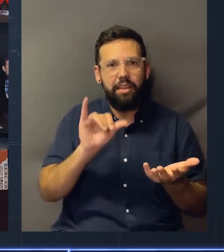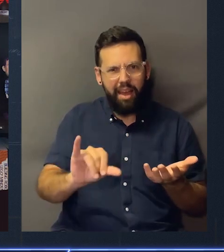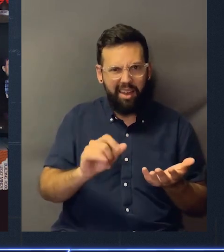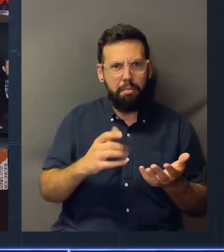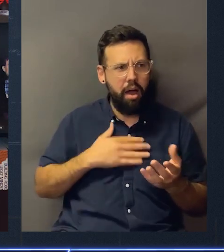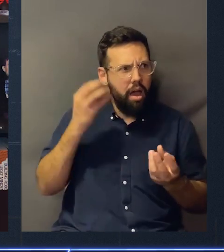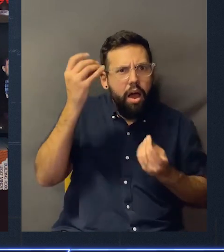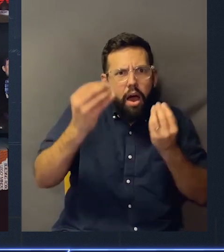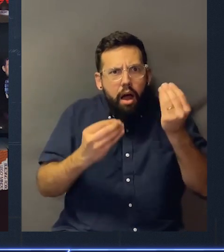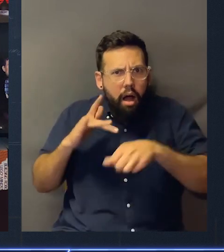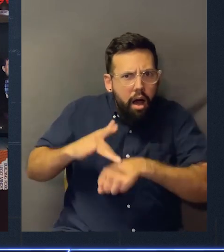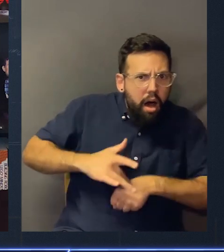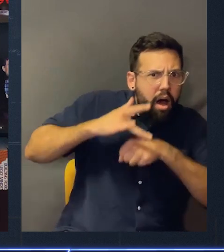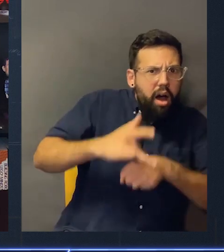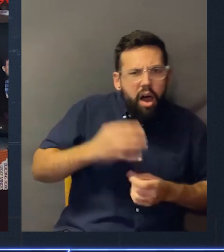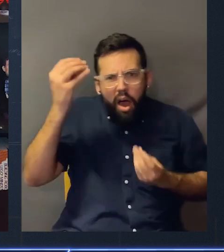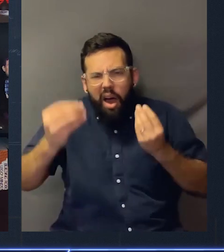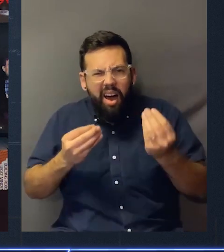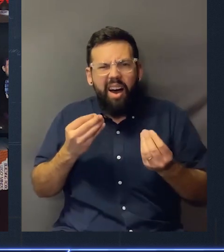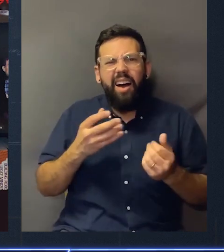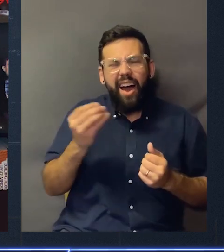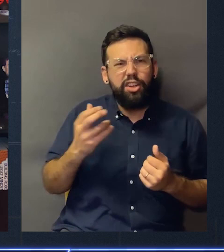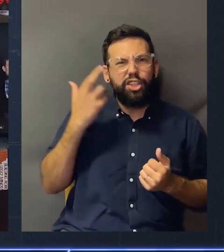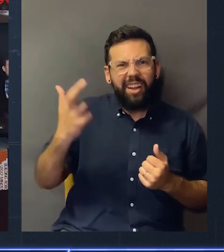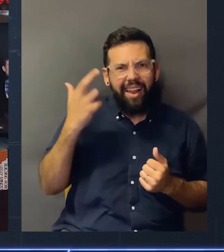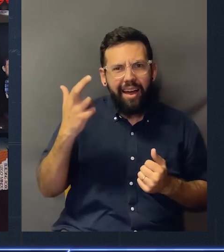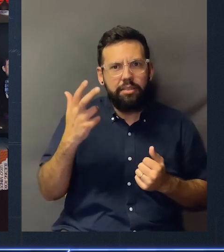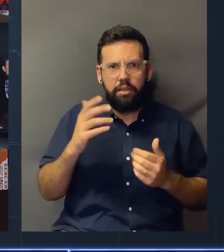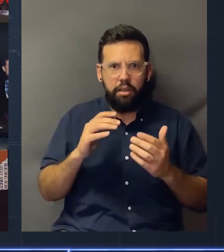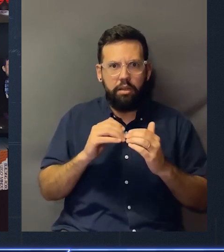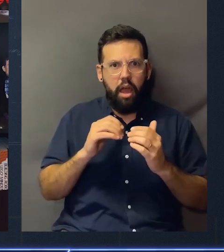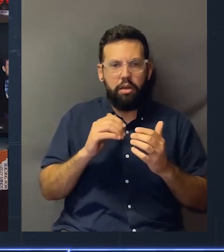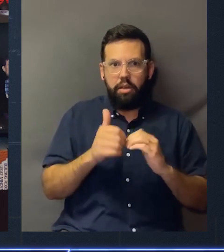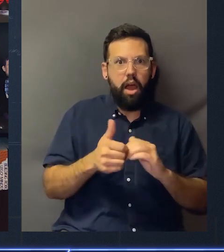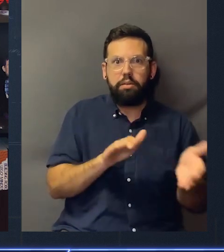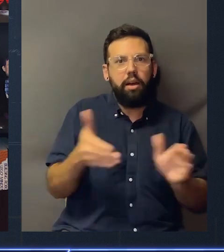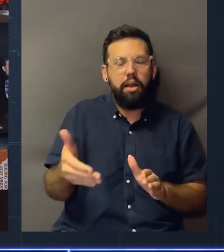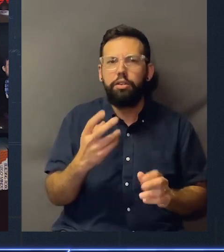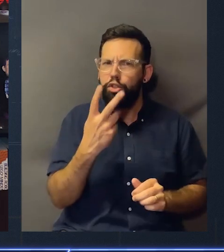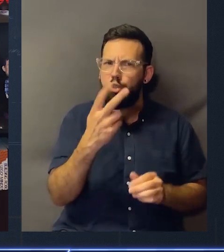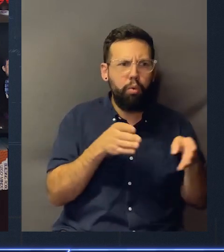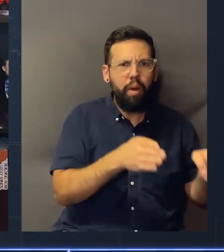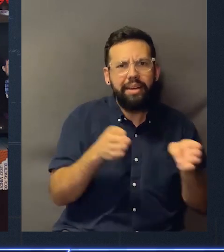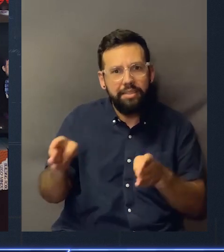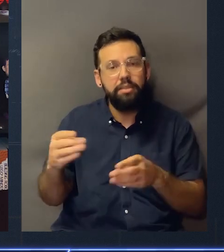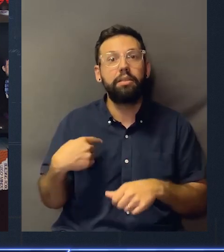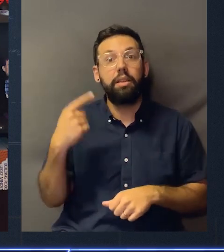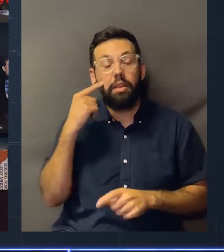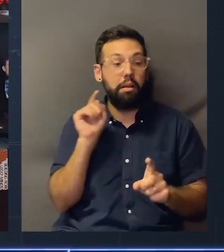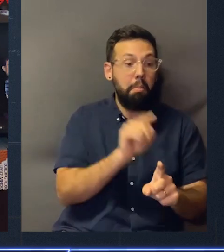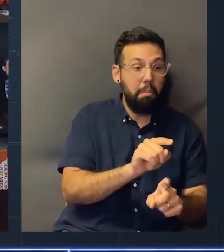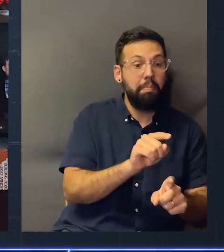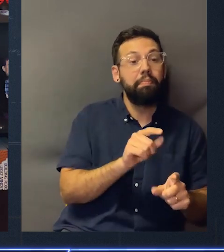This really is what I'm thinking. And I realize there's probably two different ways I could die. And I'm thinking, well, I